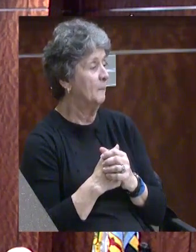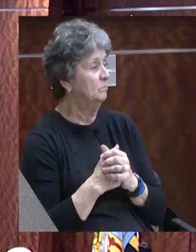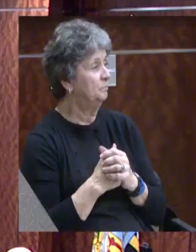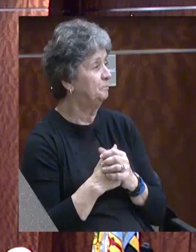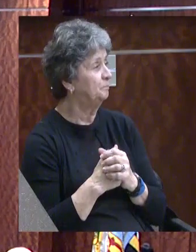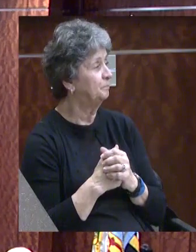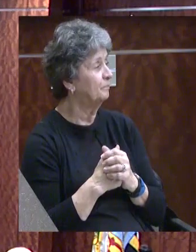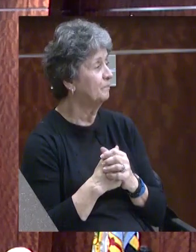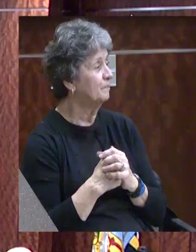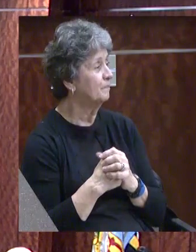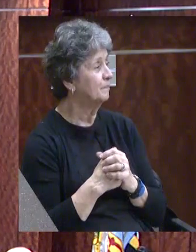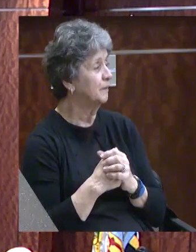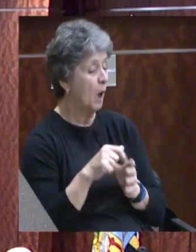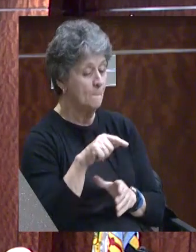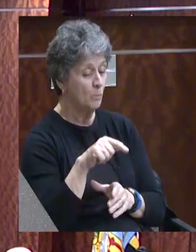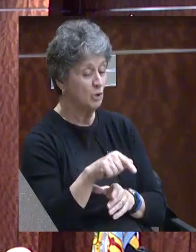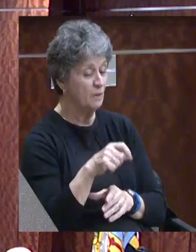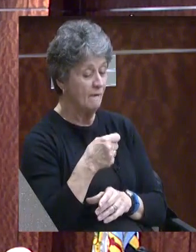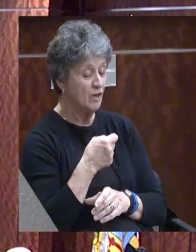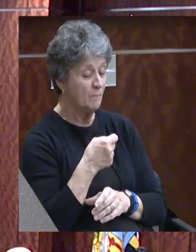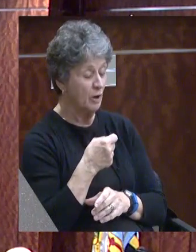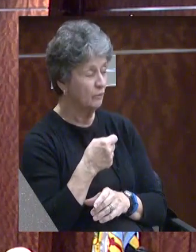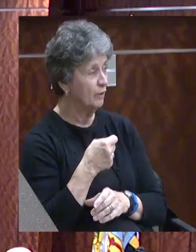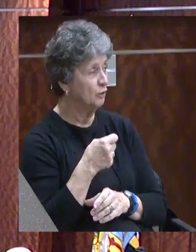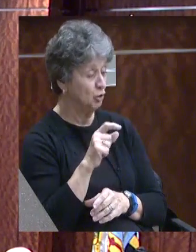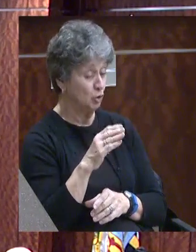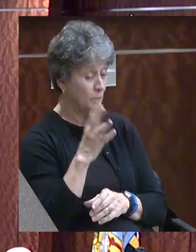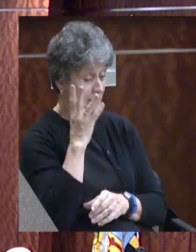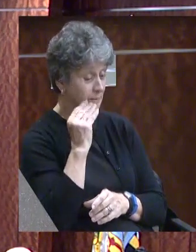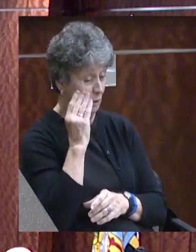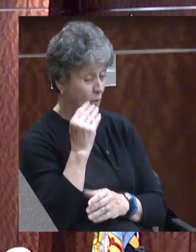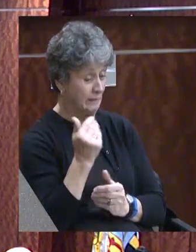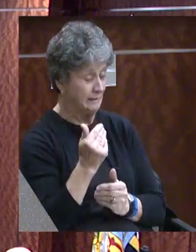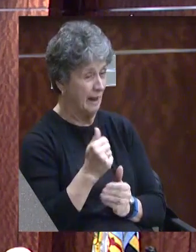Press the little button. I think you've gotten very experienced at that now.